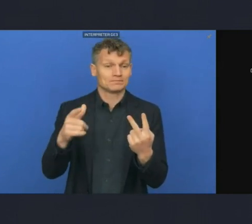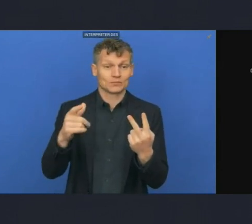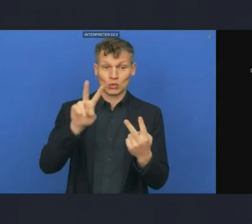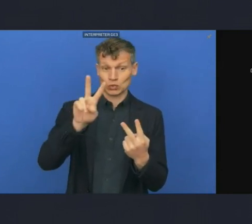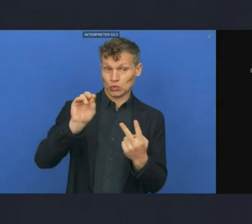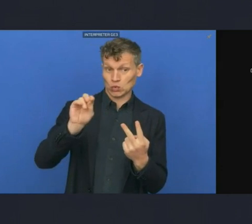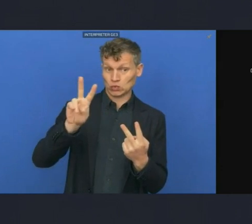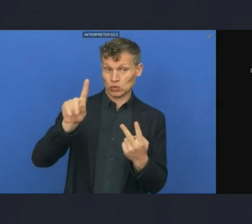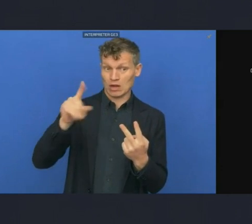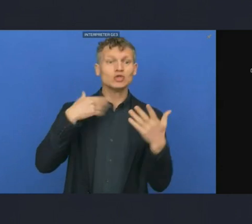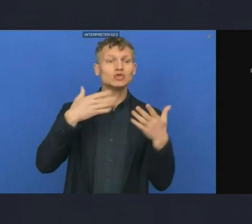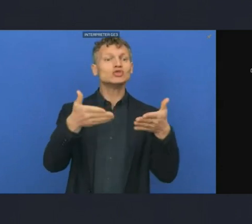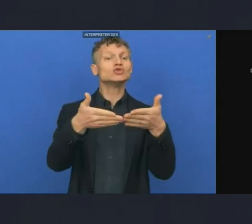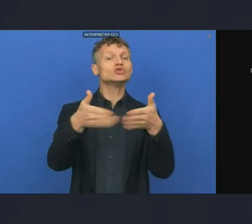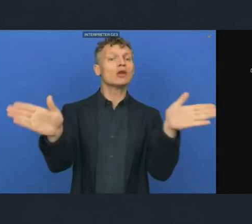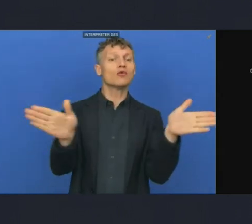call,